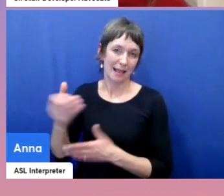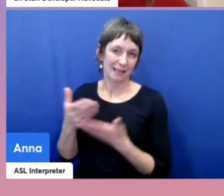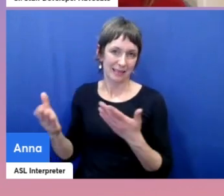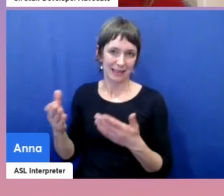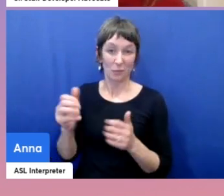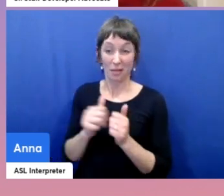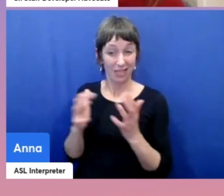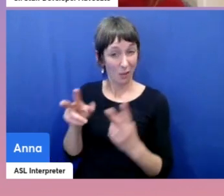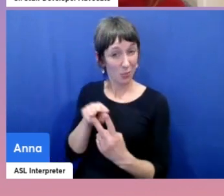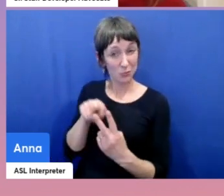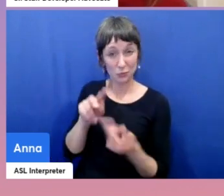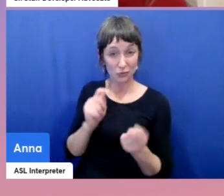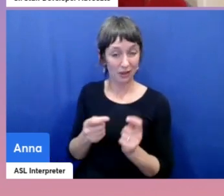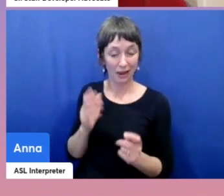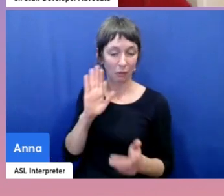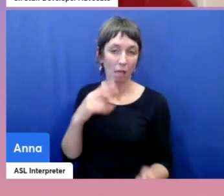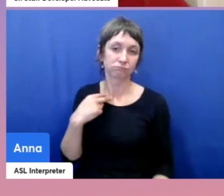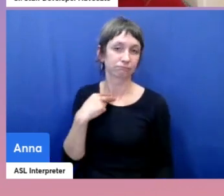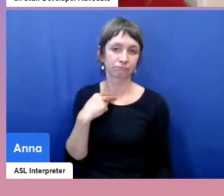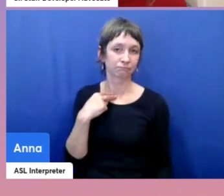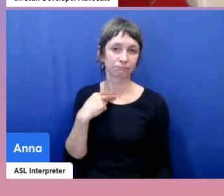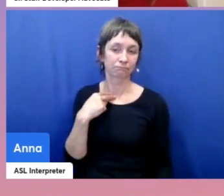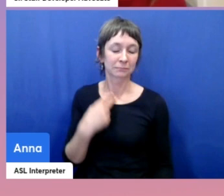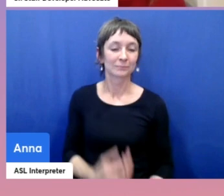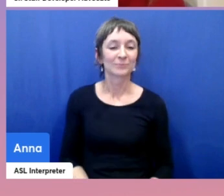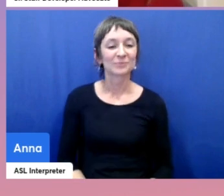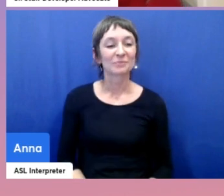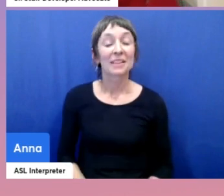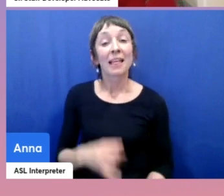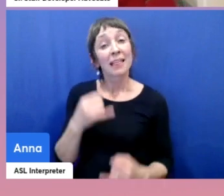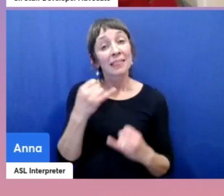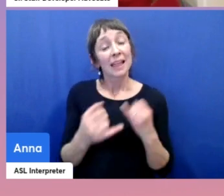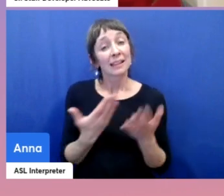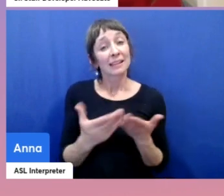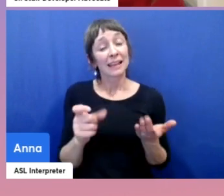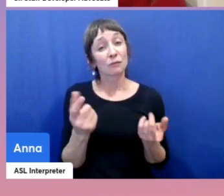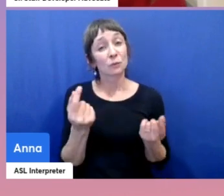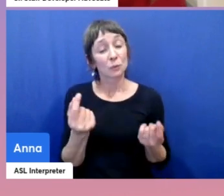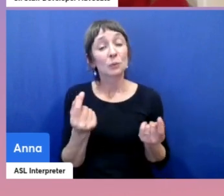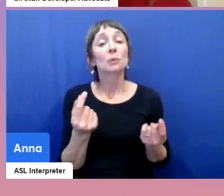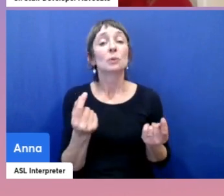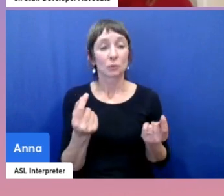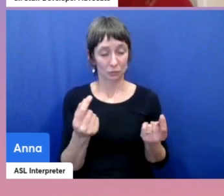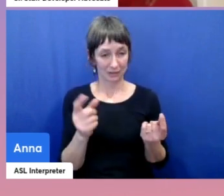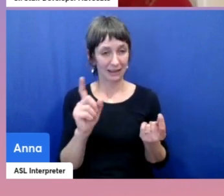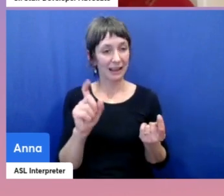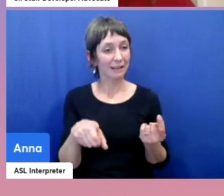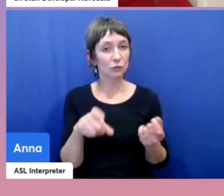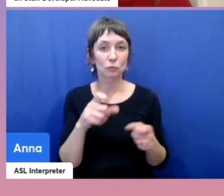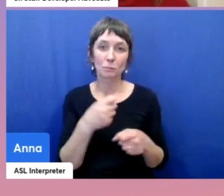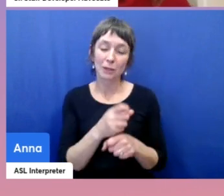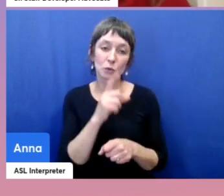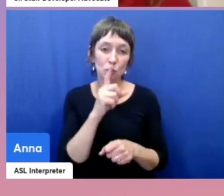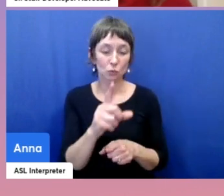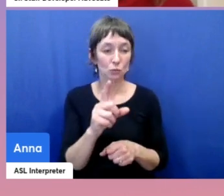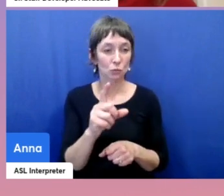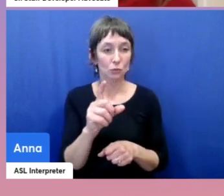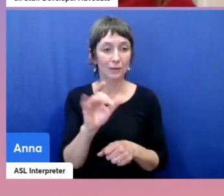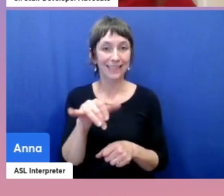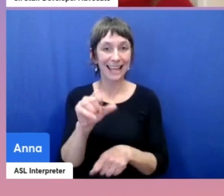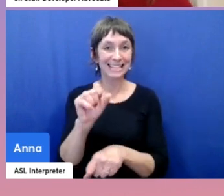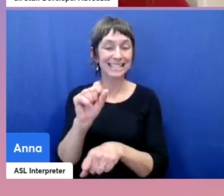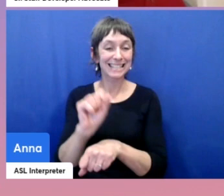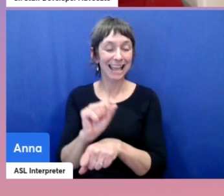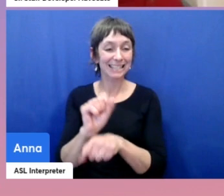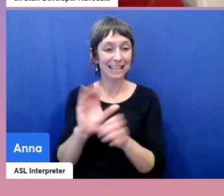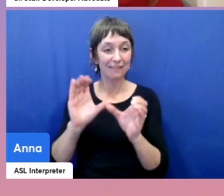two changes. And then the last thing we needed to do, obviously, was to make sure that that task config points